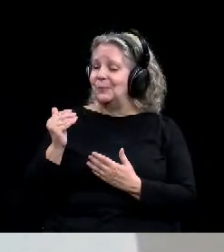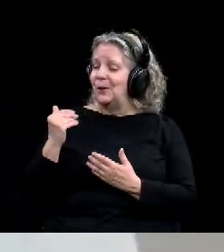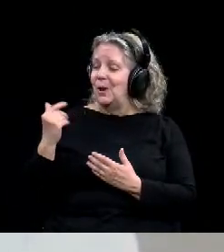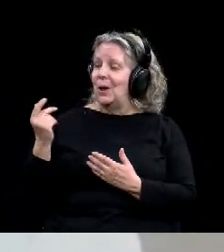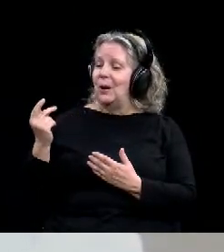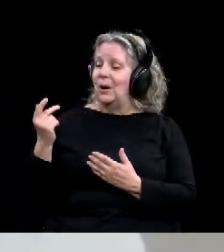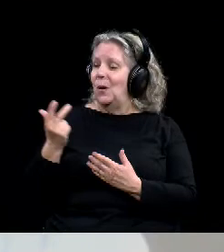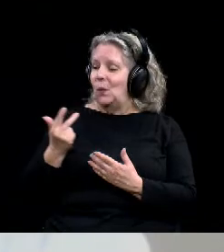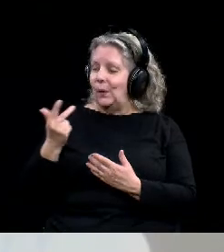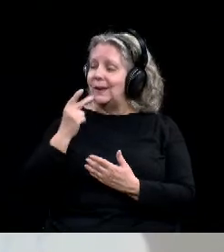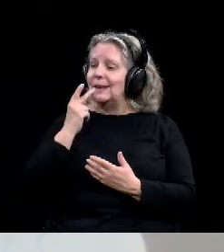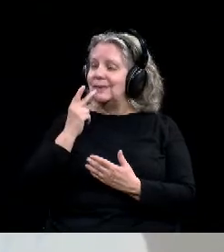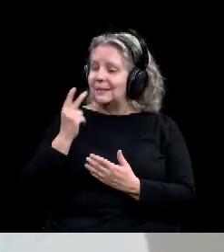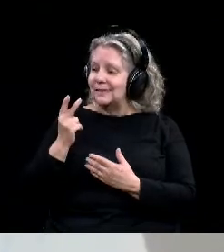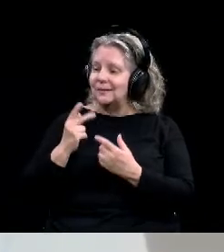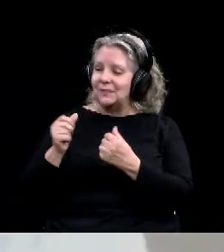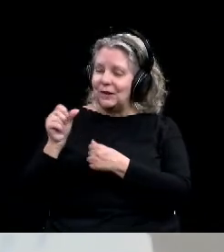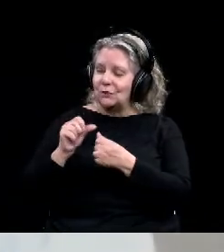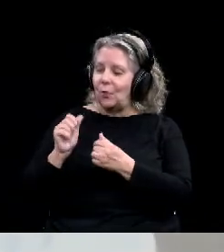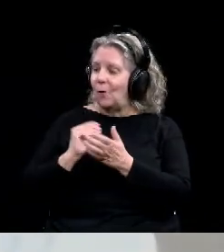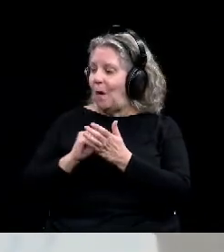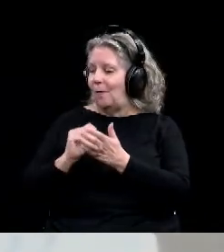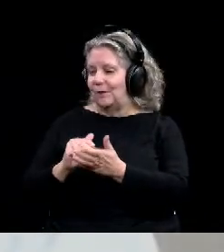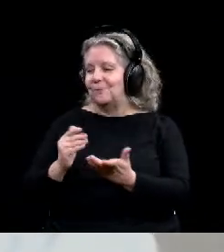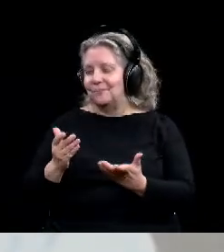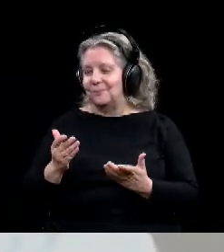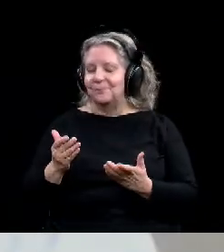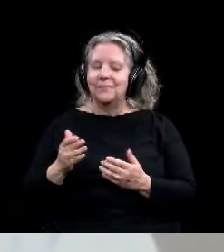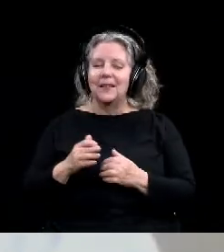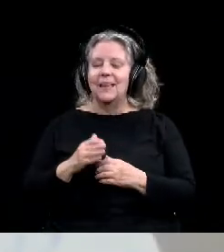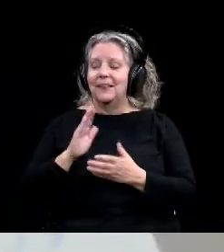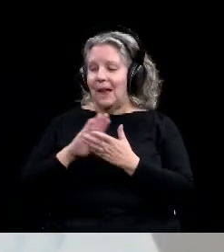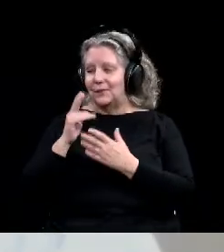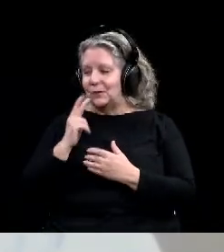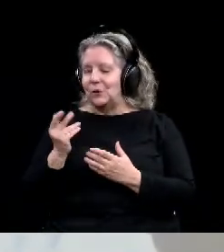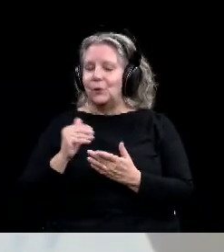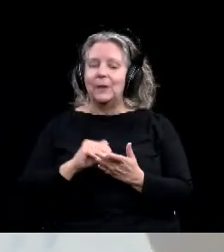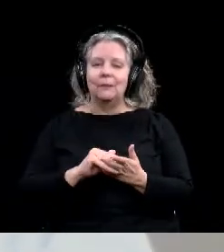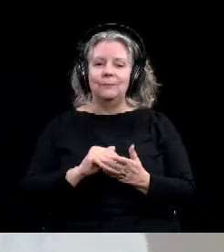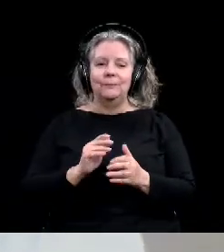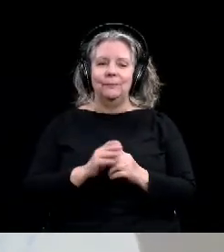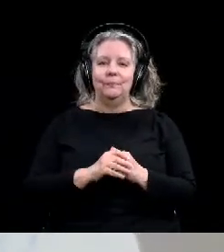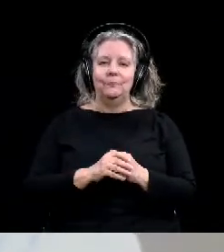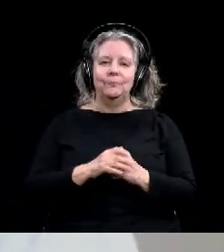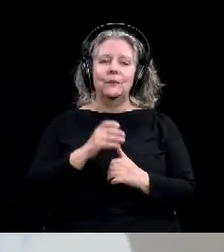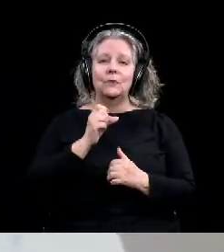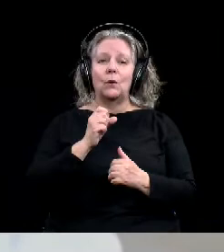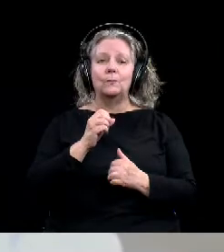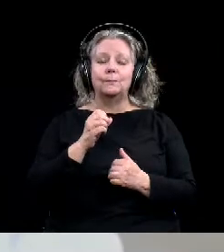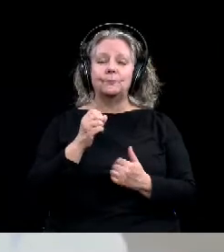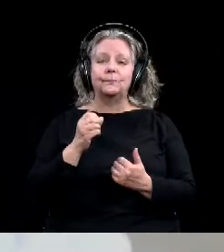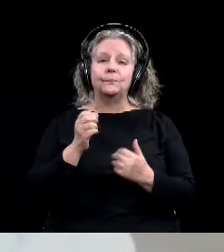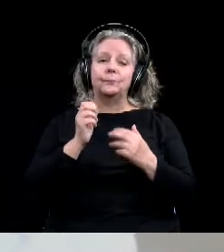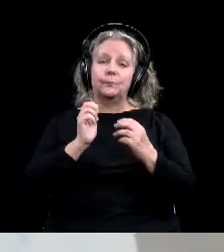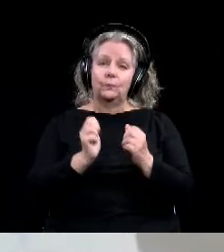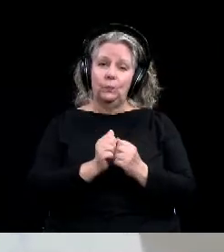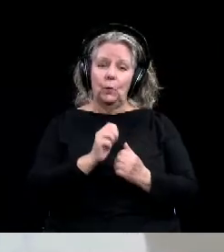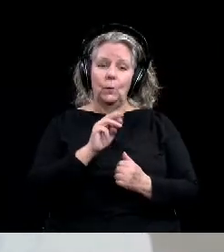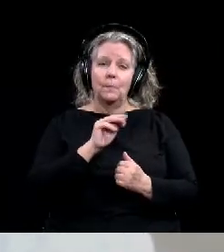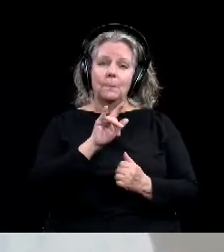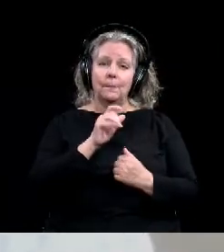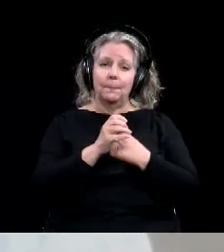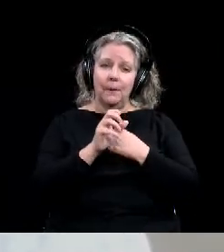see you again. Jumping right in with McLennan County numbers, there's a total number of confirmed cases in the